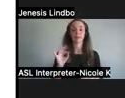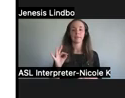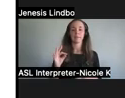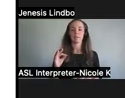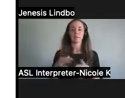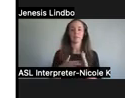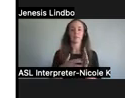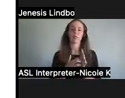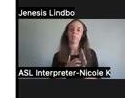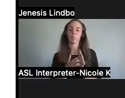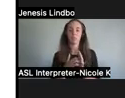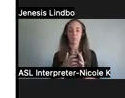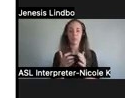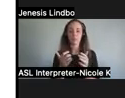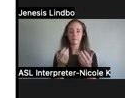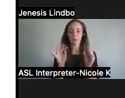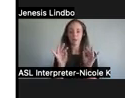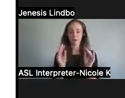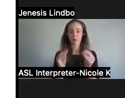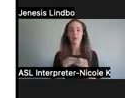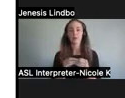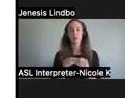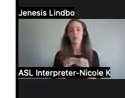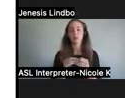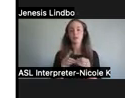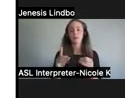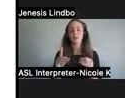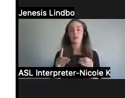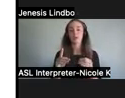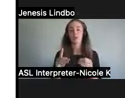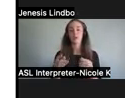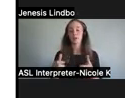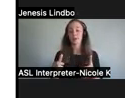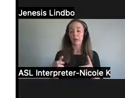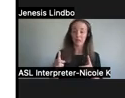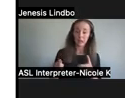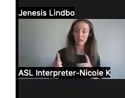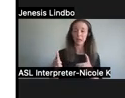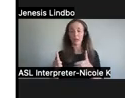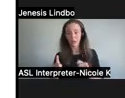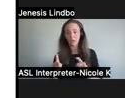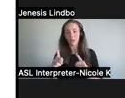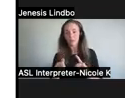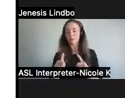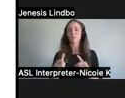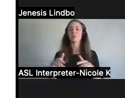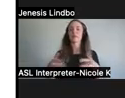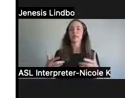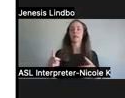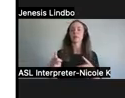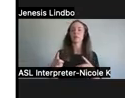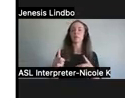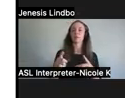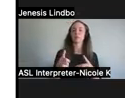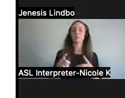dystrophy. One option is that you can reduce the force needed to press the buttons down. So for someone who might have a little bit of weakness